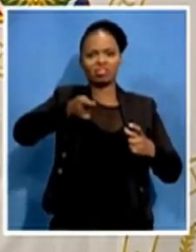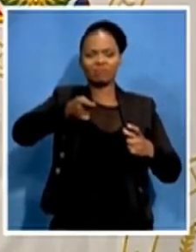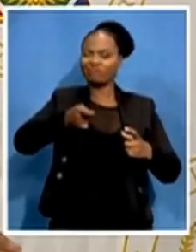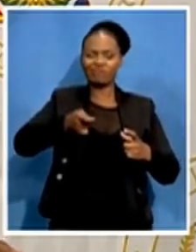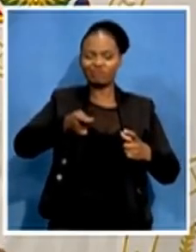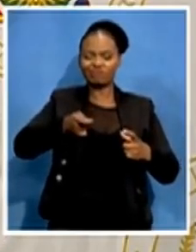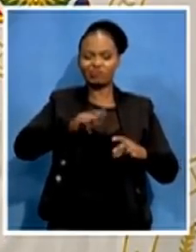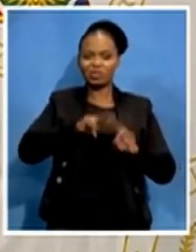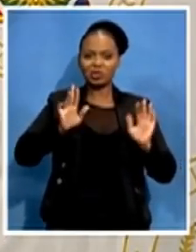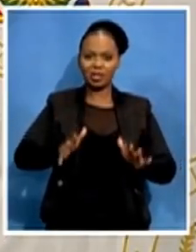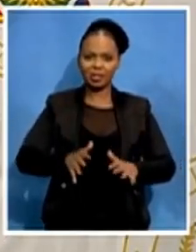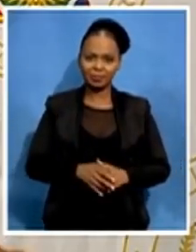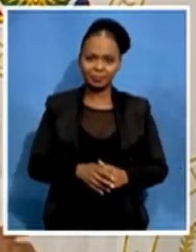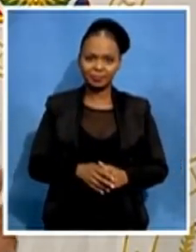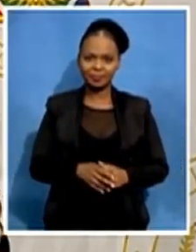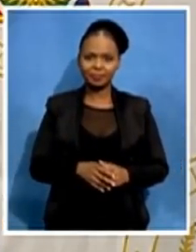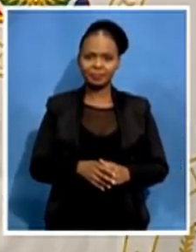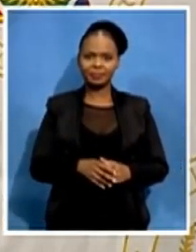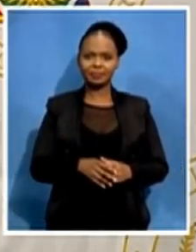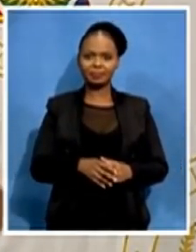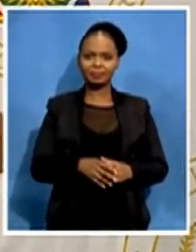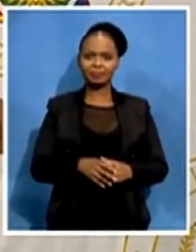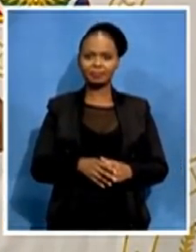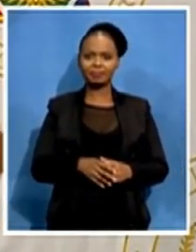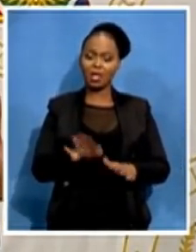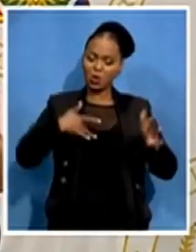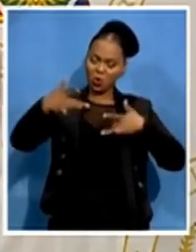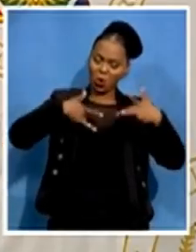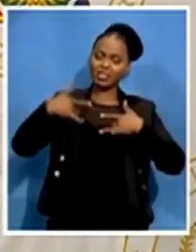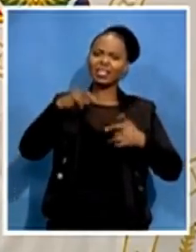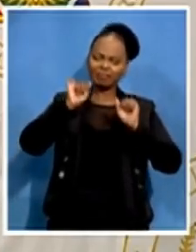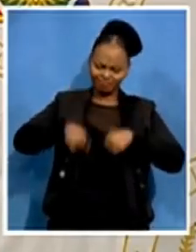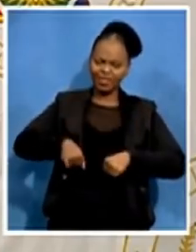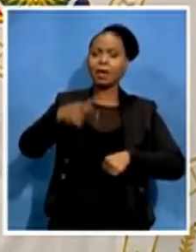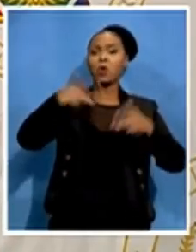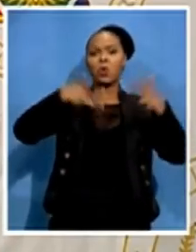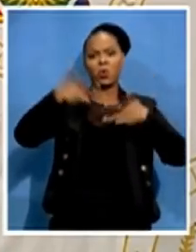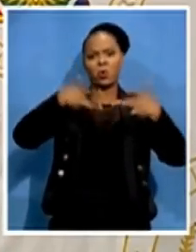It's a concern. I'm concerned when things like this crop up. The question